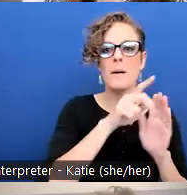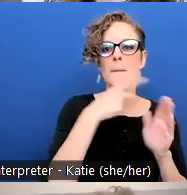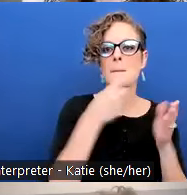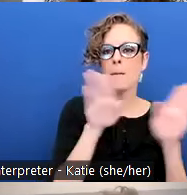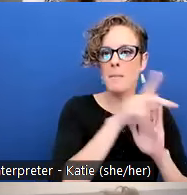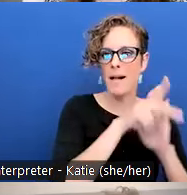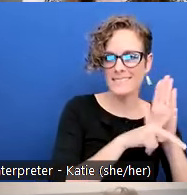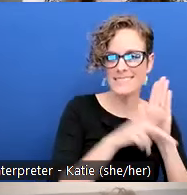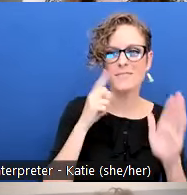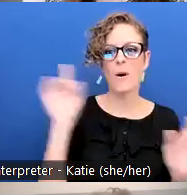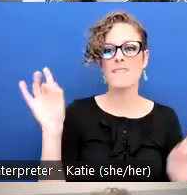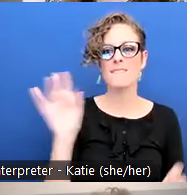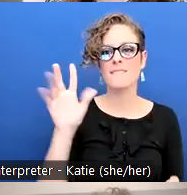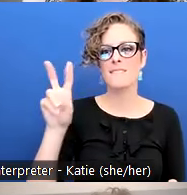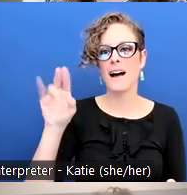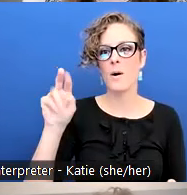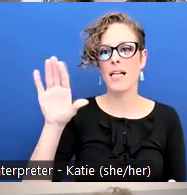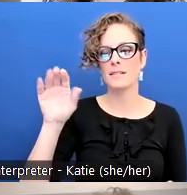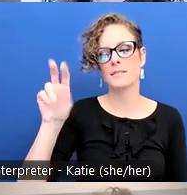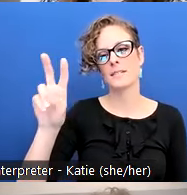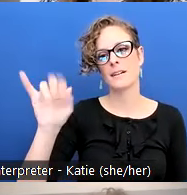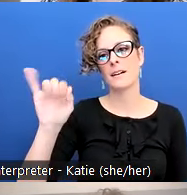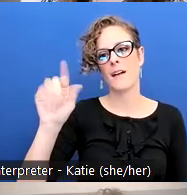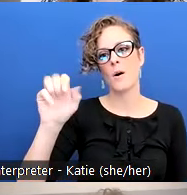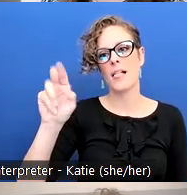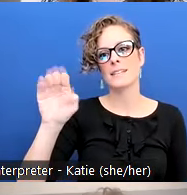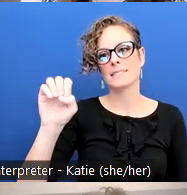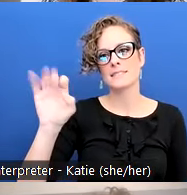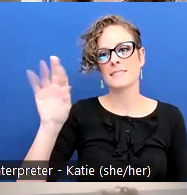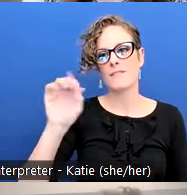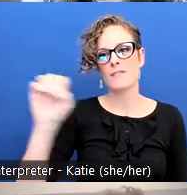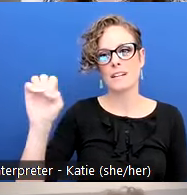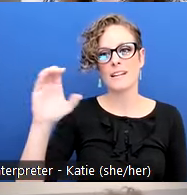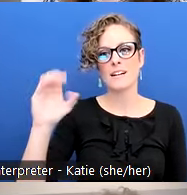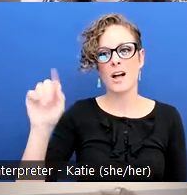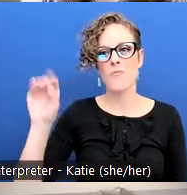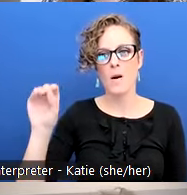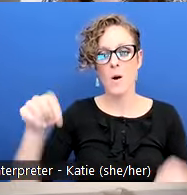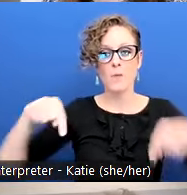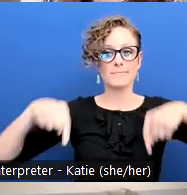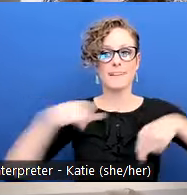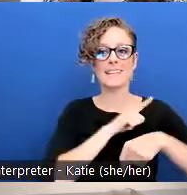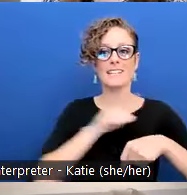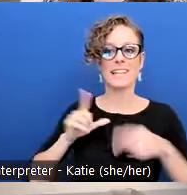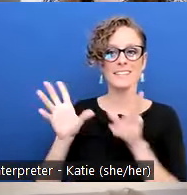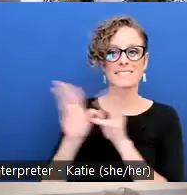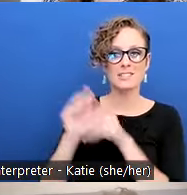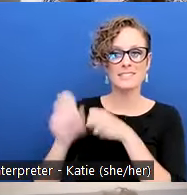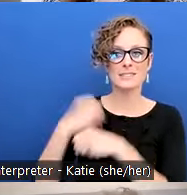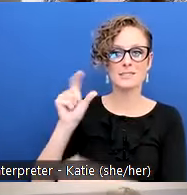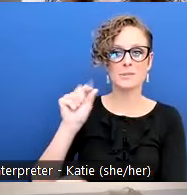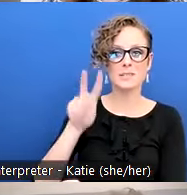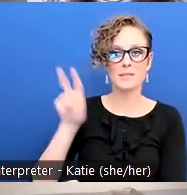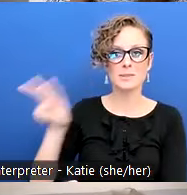be talking about highlights from the 2022 Colorado legislative session. So the General